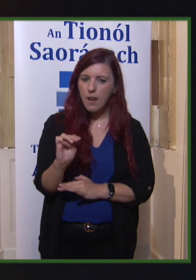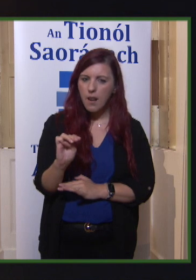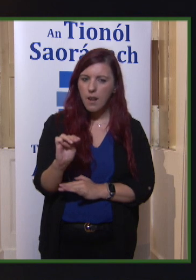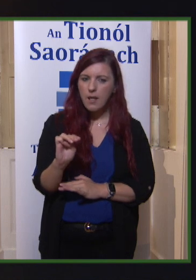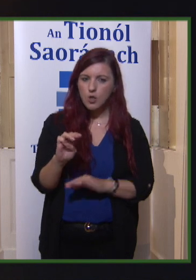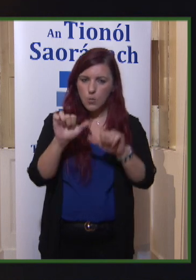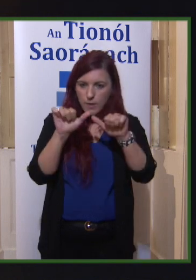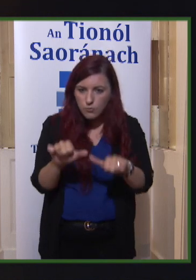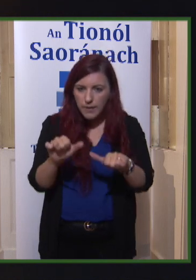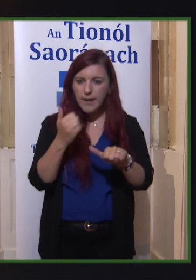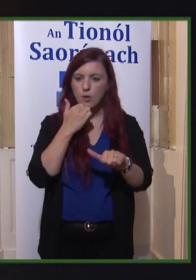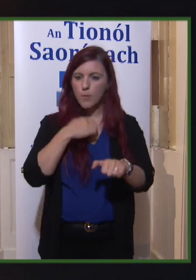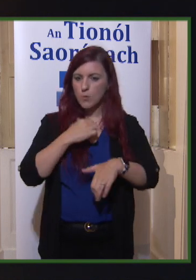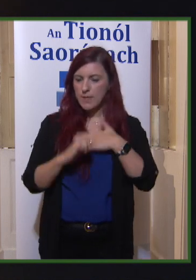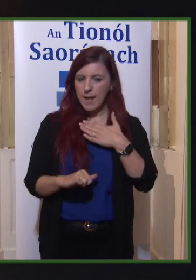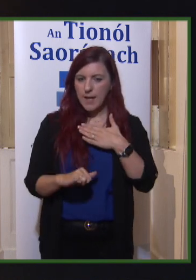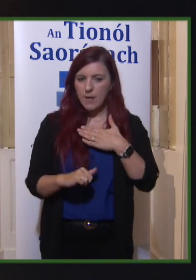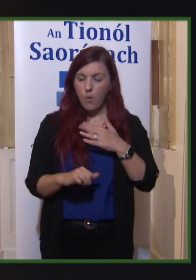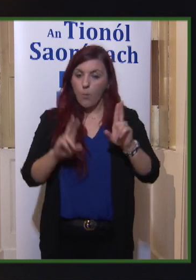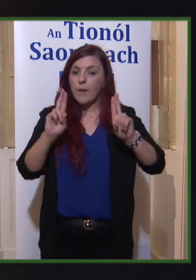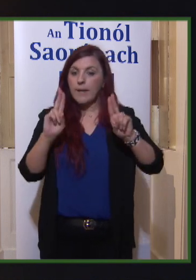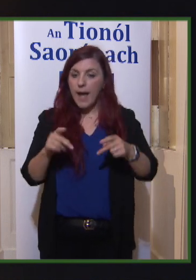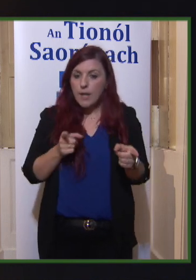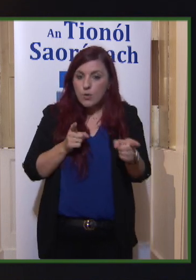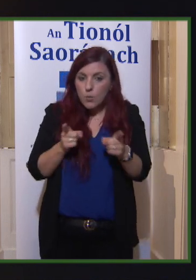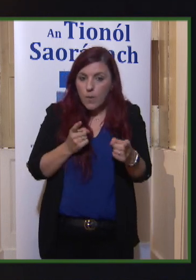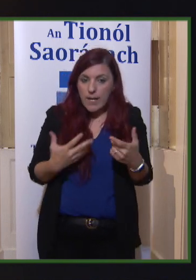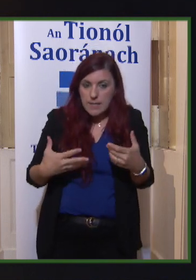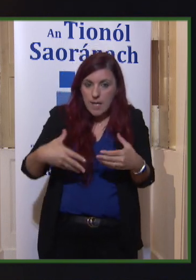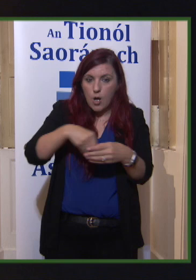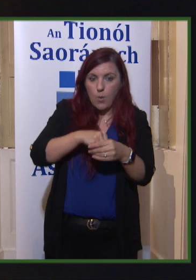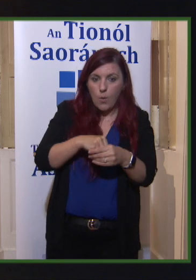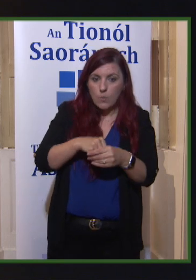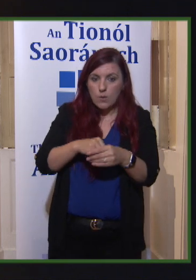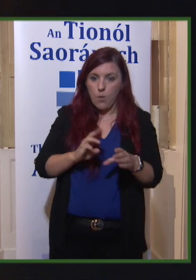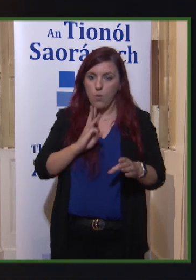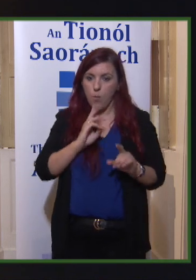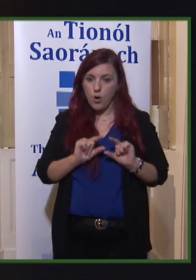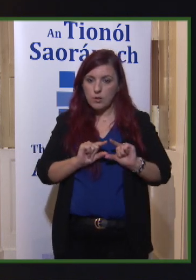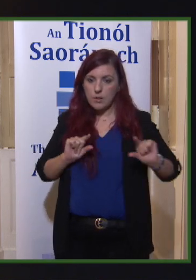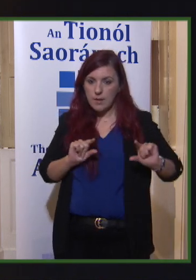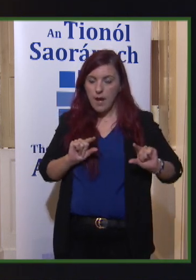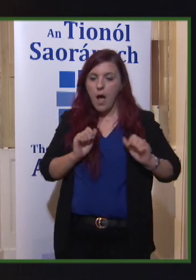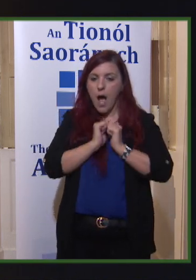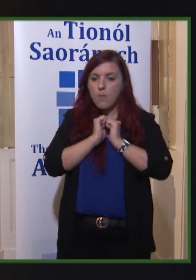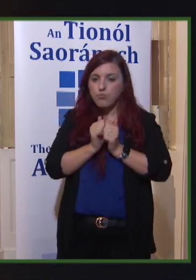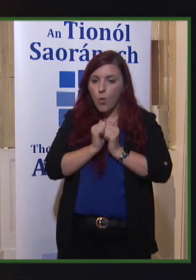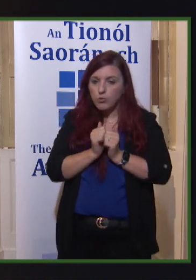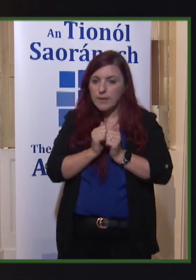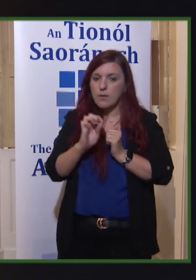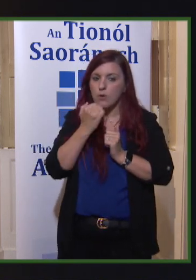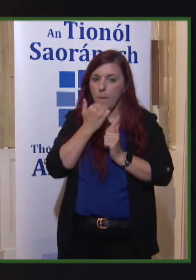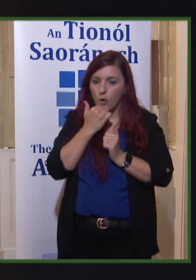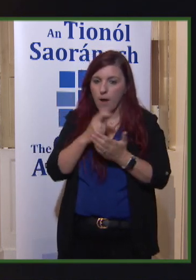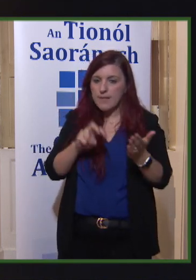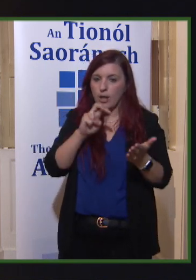agree a figure here today, what we could do is include the words an appropriate number of